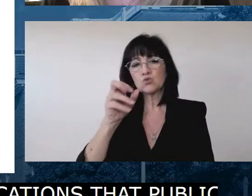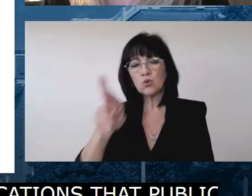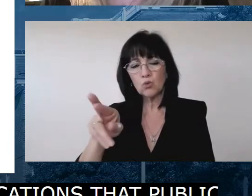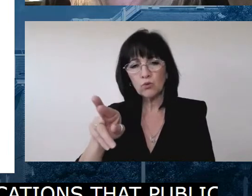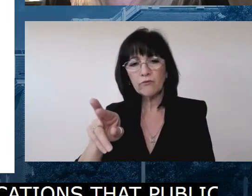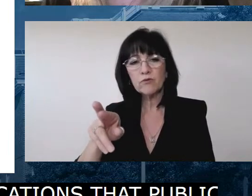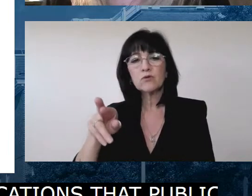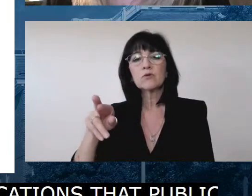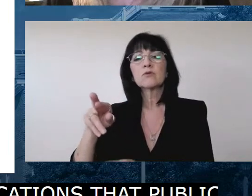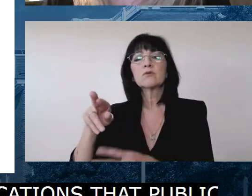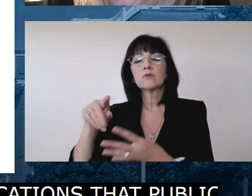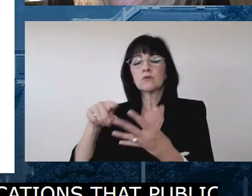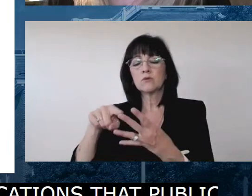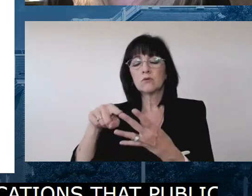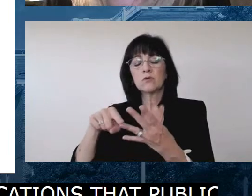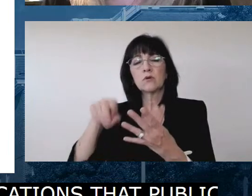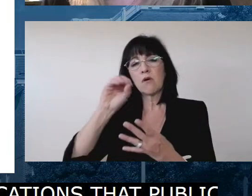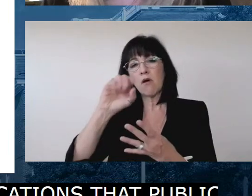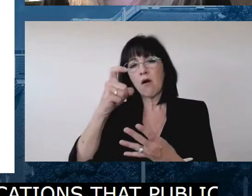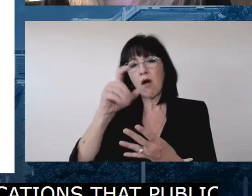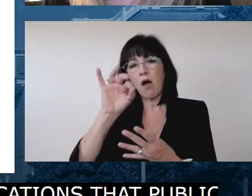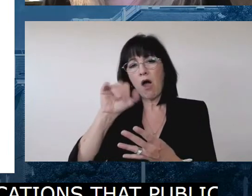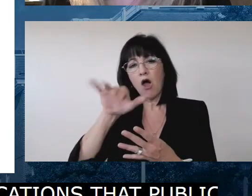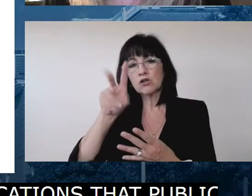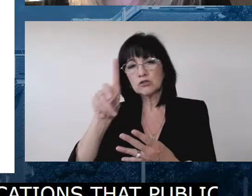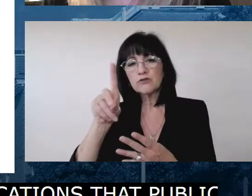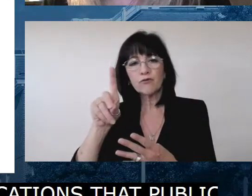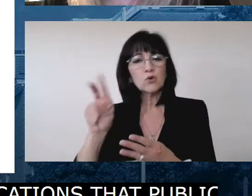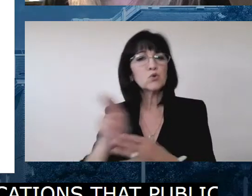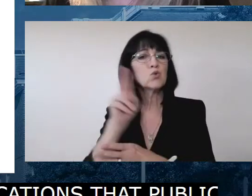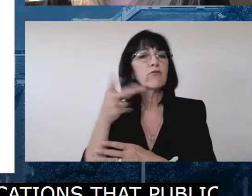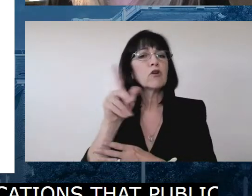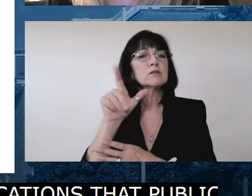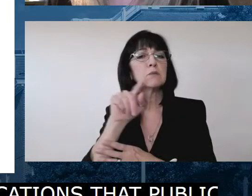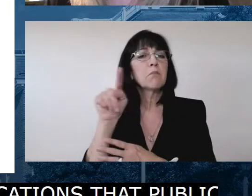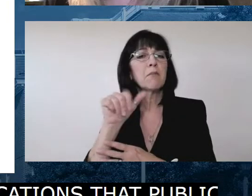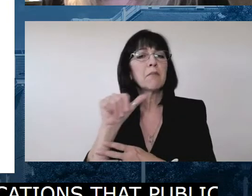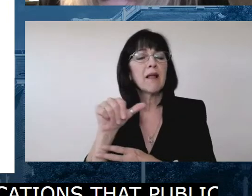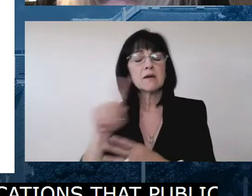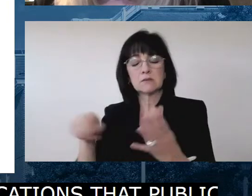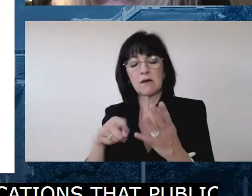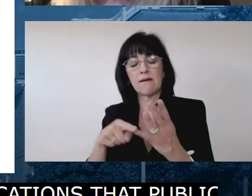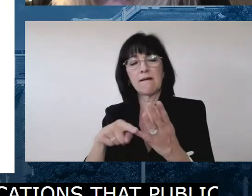in Newark at Oxford or University Plaza, as well as the Canby Park in